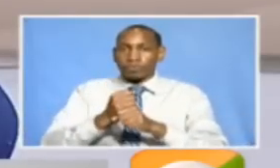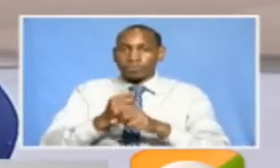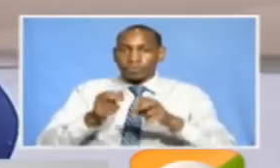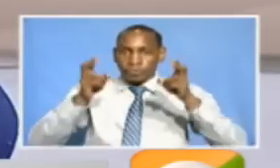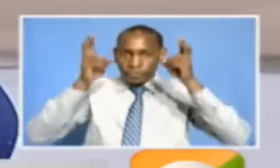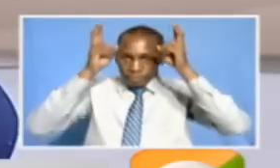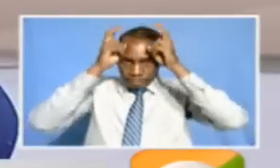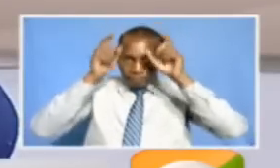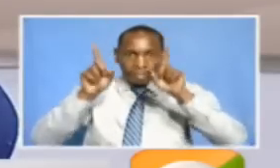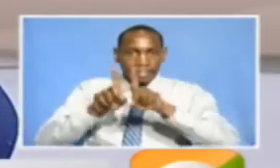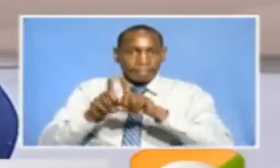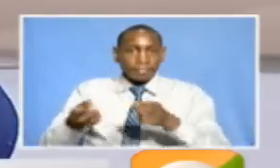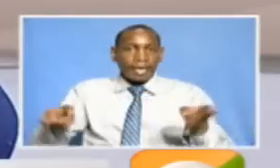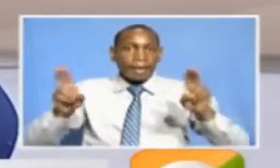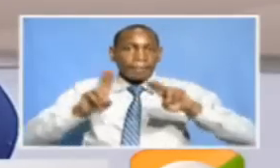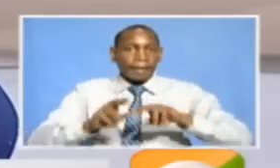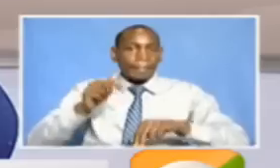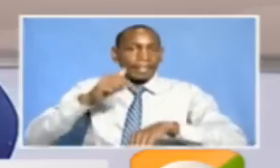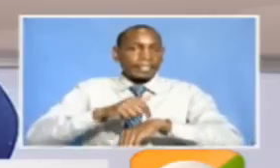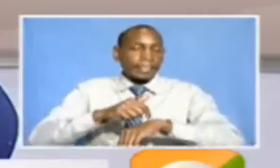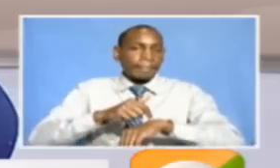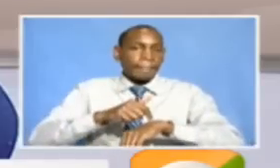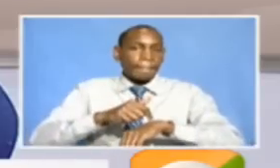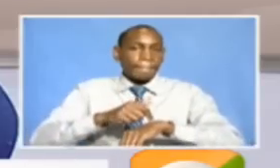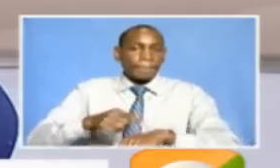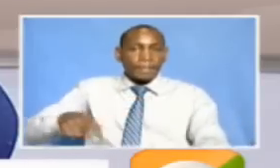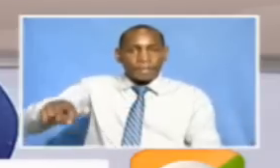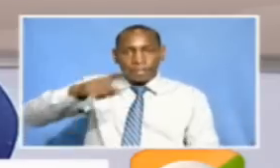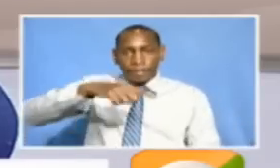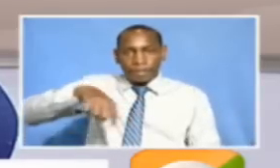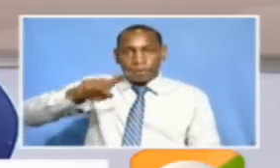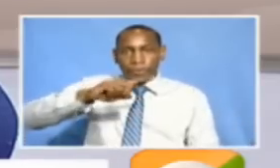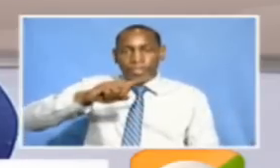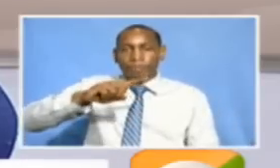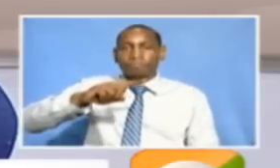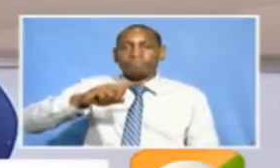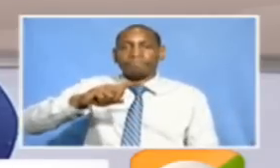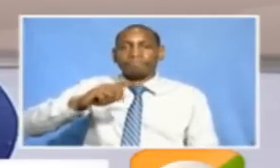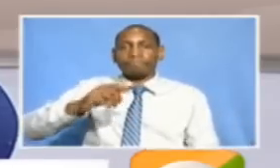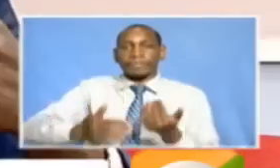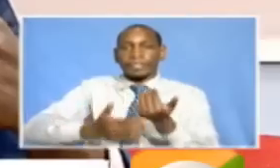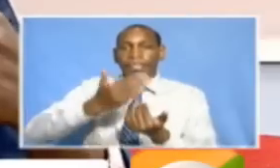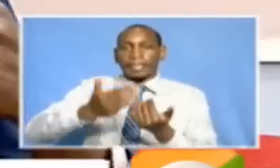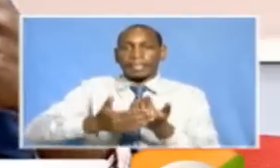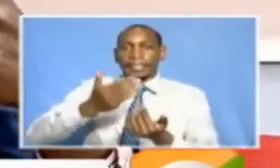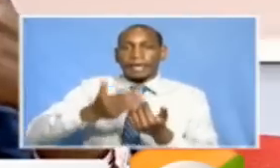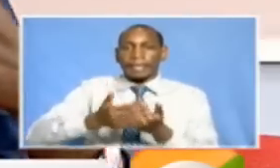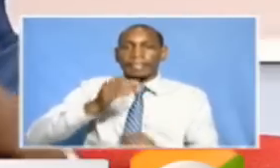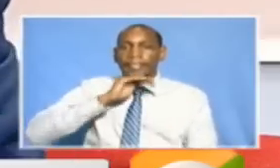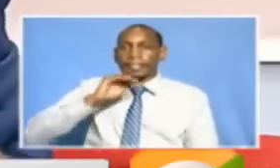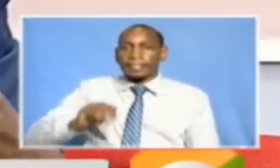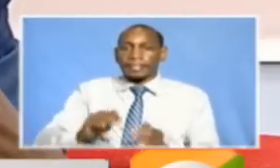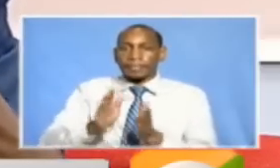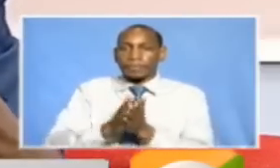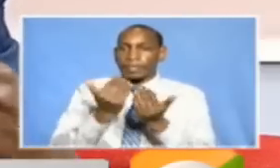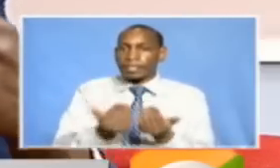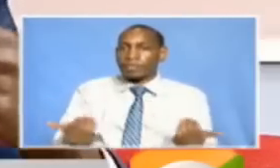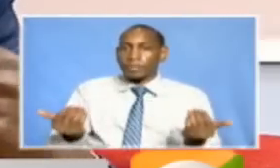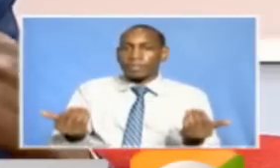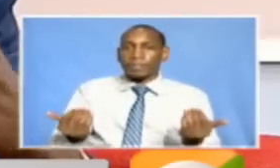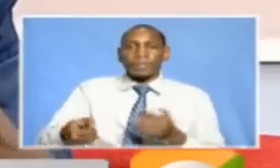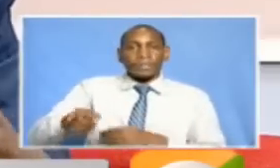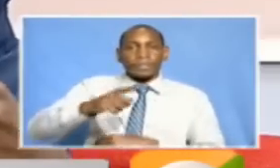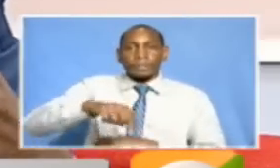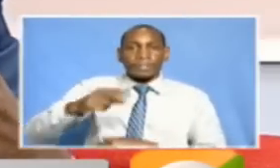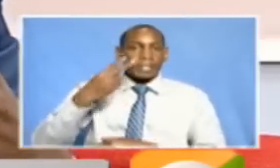same thing happens when it comes to us raising our own sons and our own children. We do